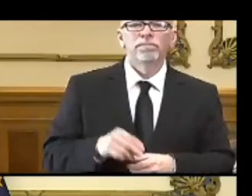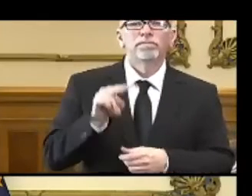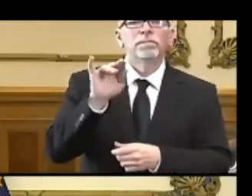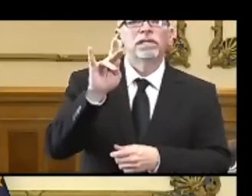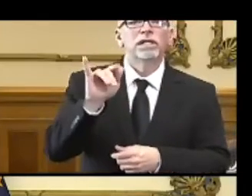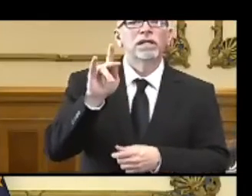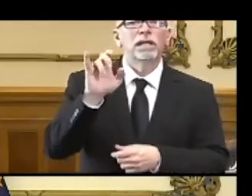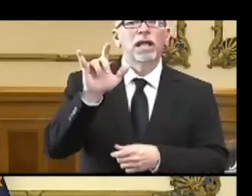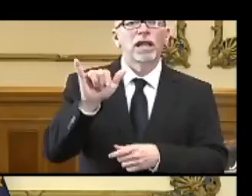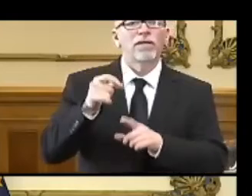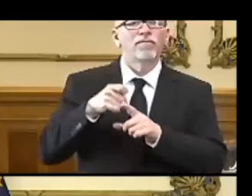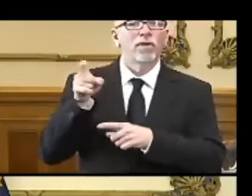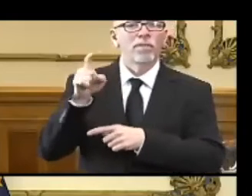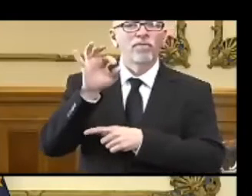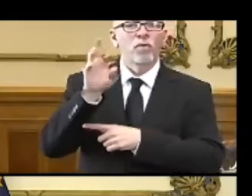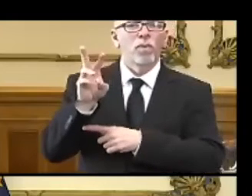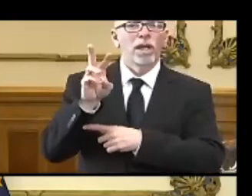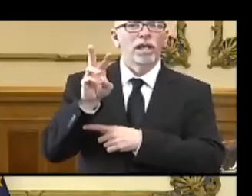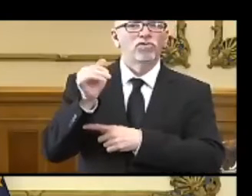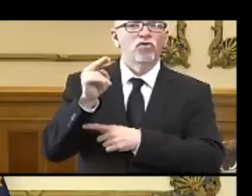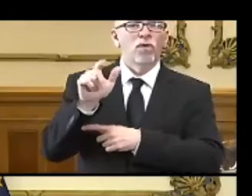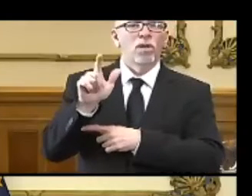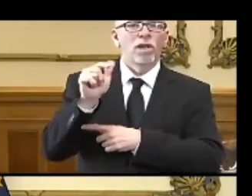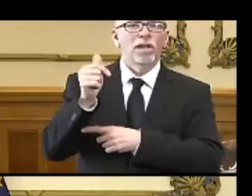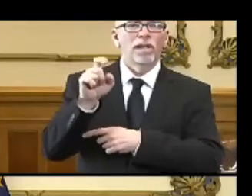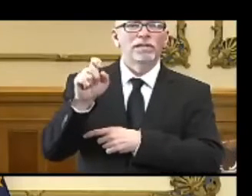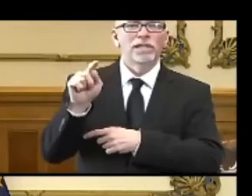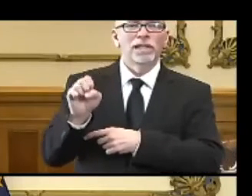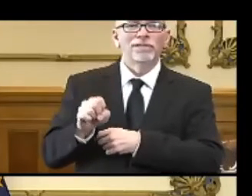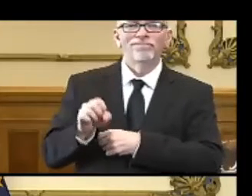the Fort Wayne Journal-Gazette. Good afternoon, Nikki.